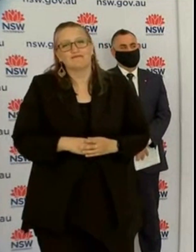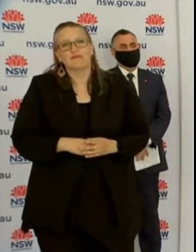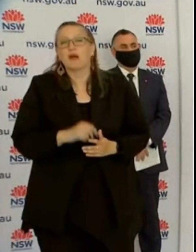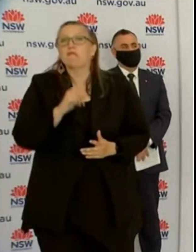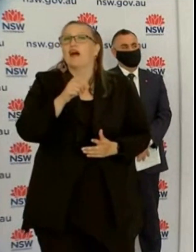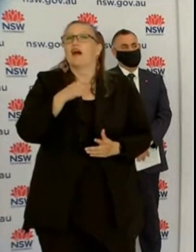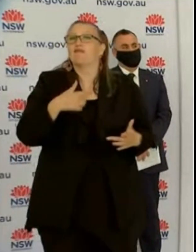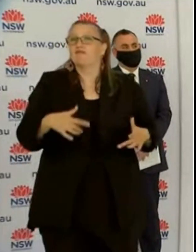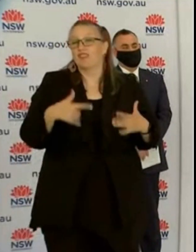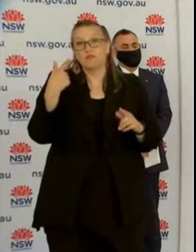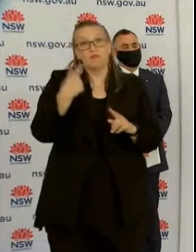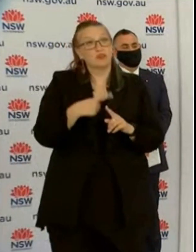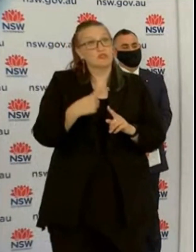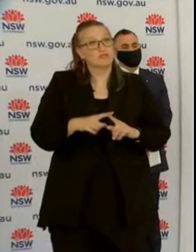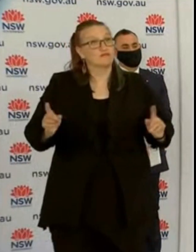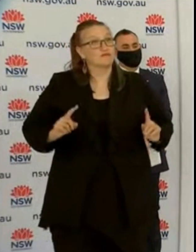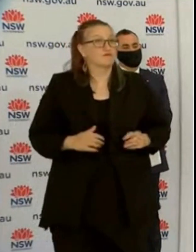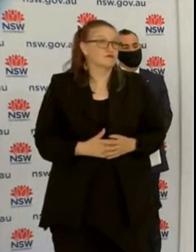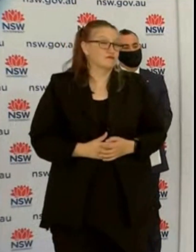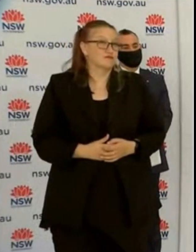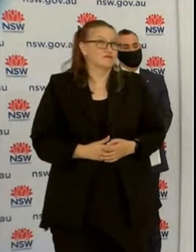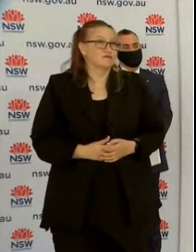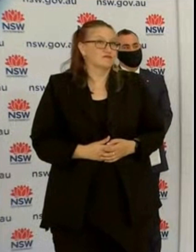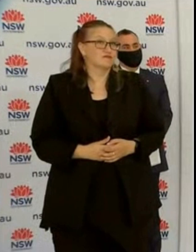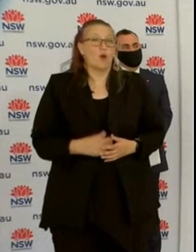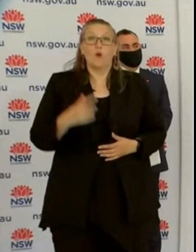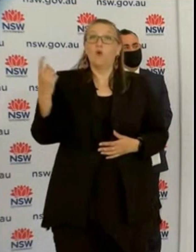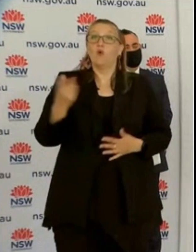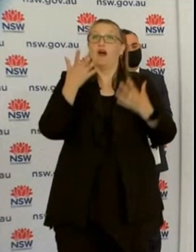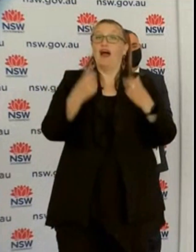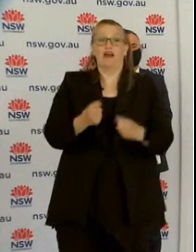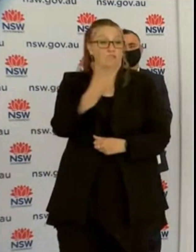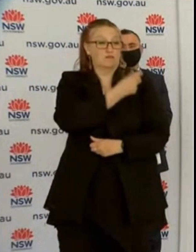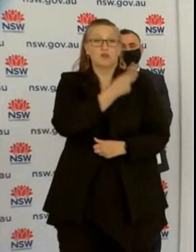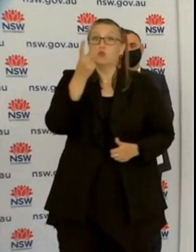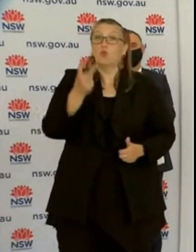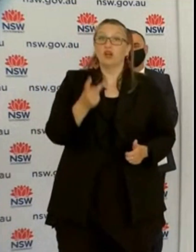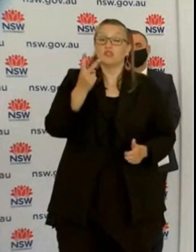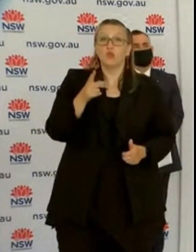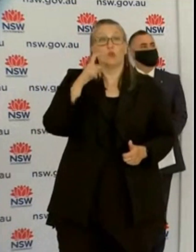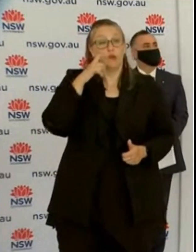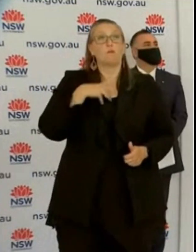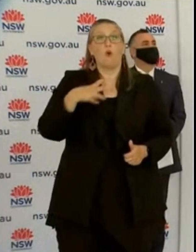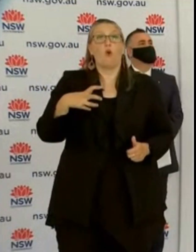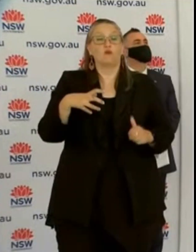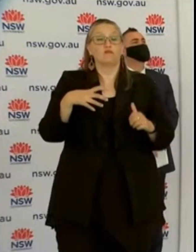vaccinated will enjoy life much more freely than what we do today, and that's a commitment we've made from day